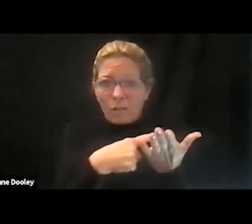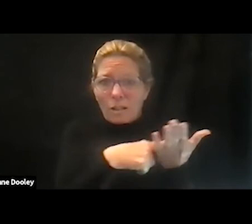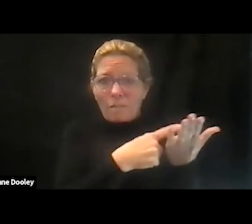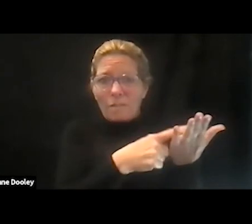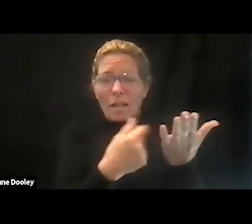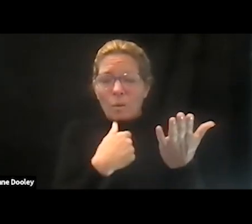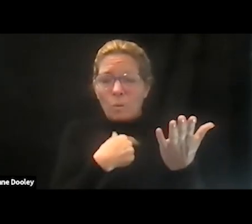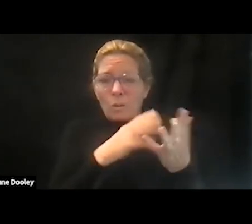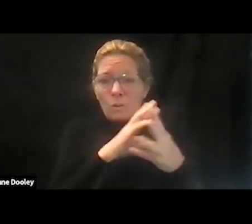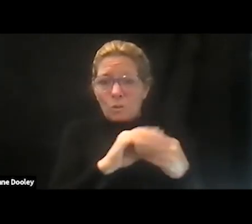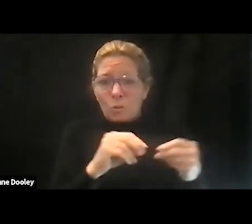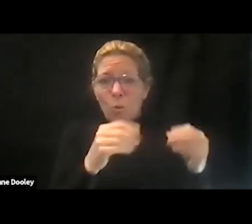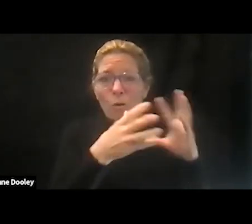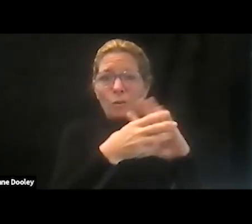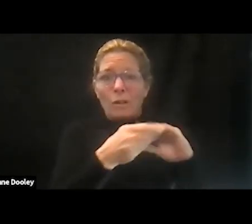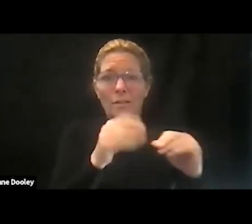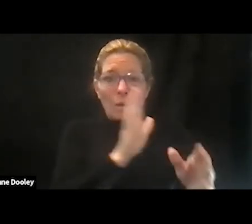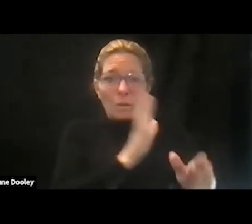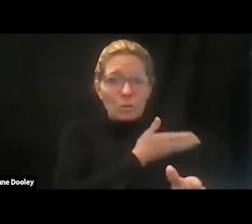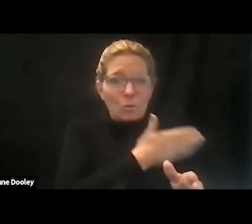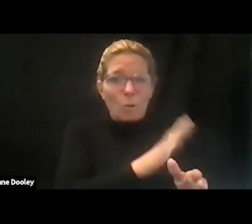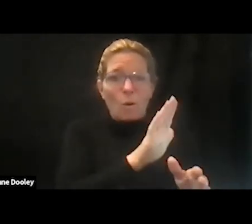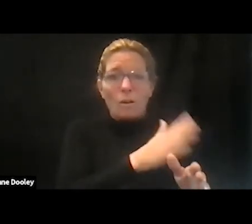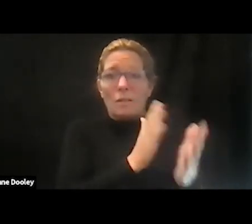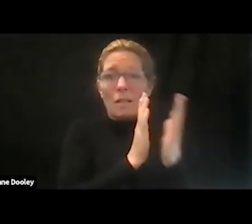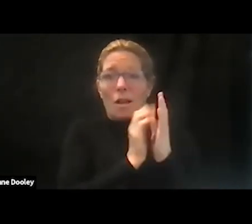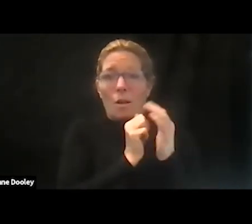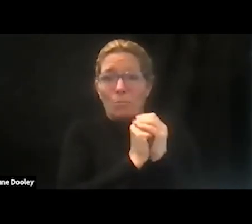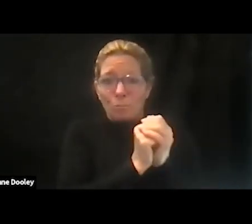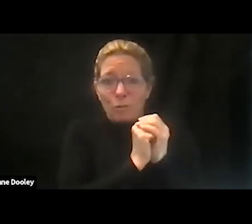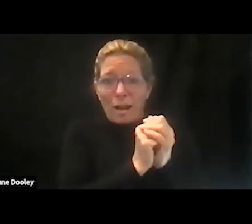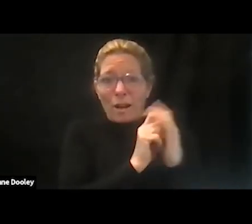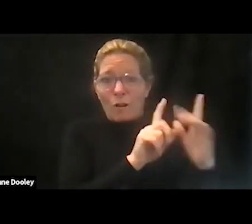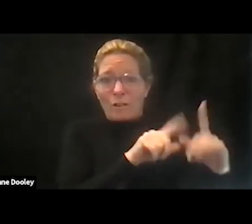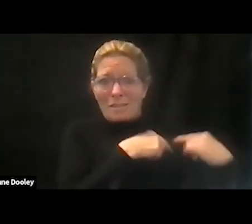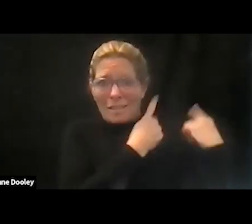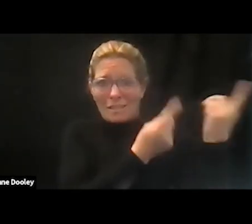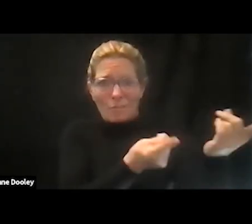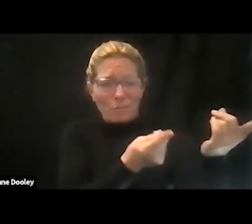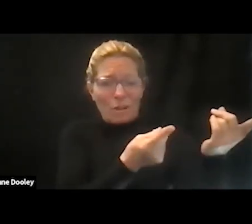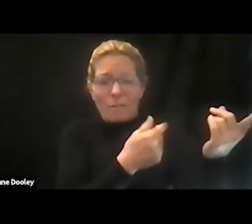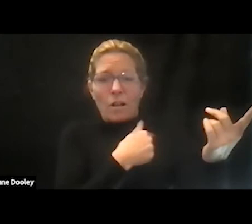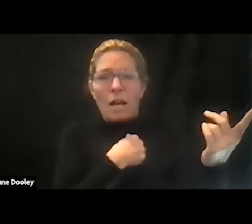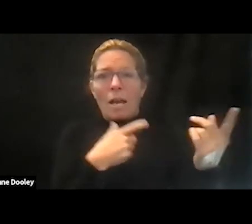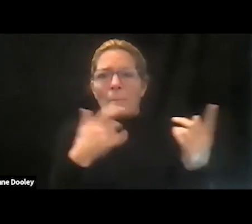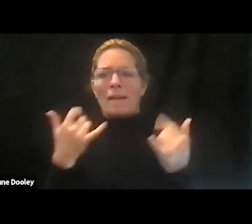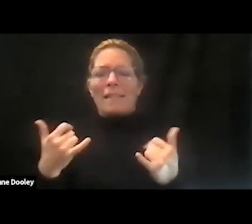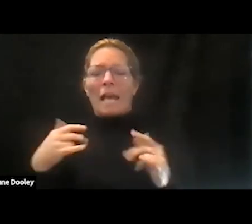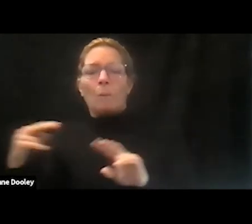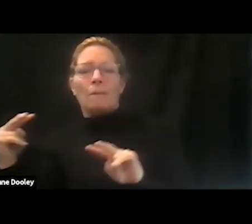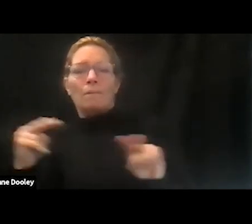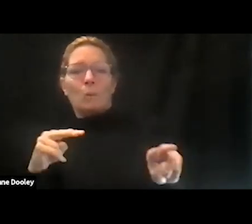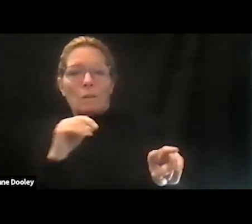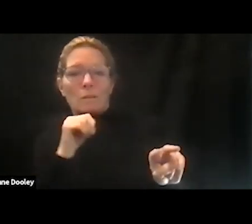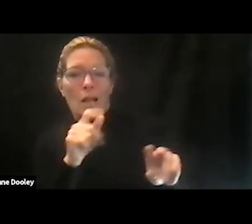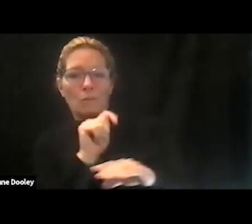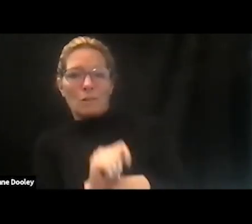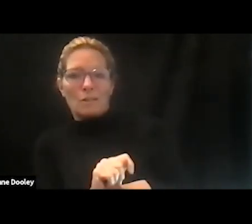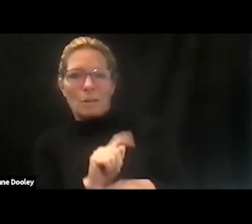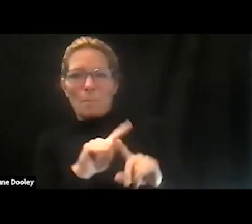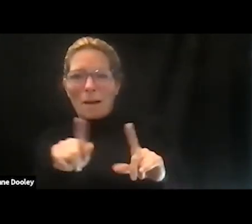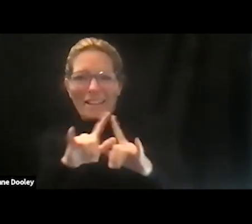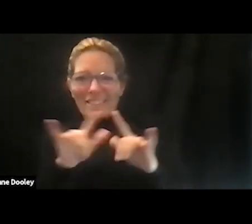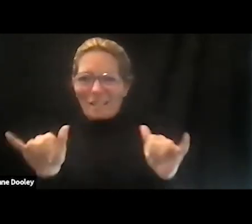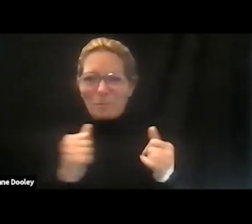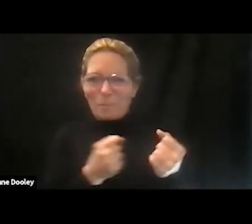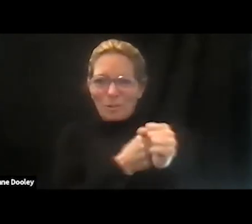and our songs and our prayers since millennia, but now is viewed as non-traditional, but yet are kind of the foundation, I would